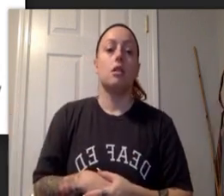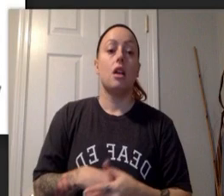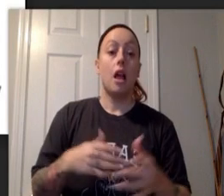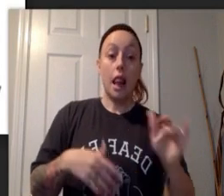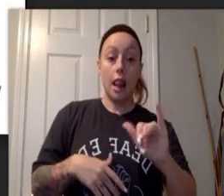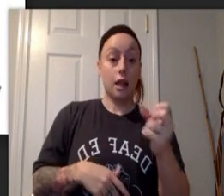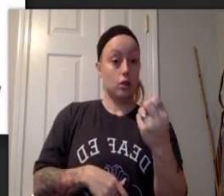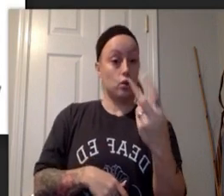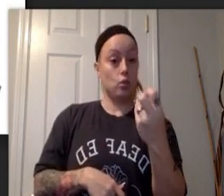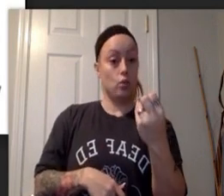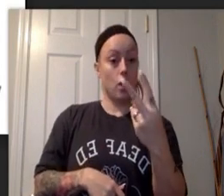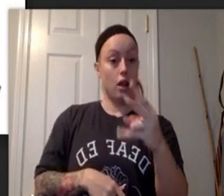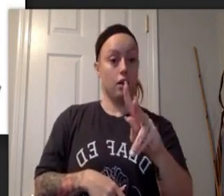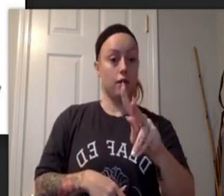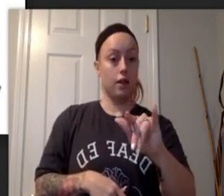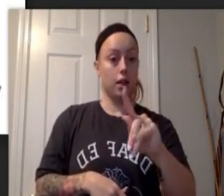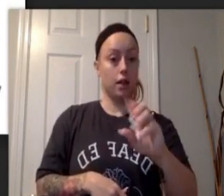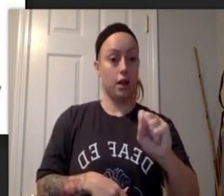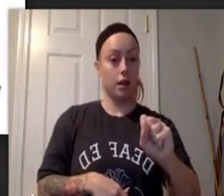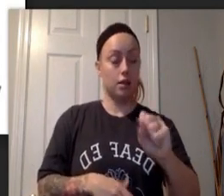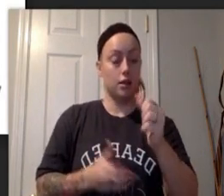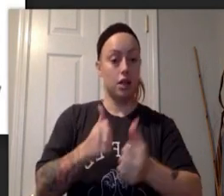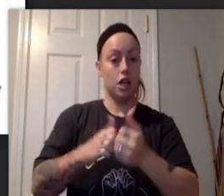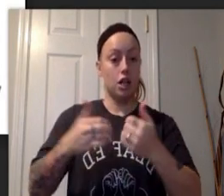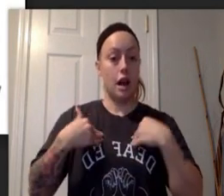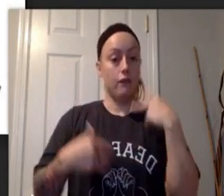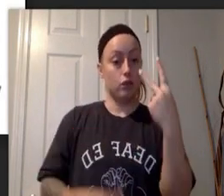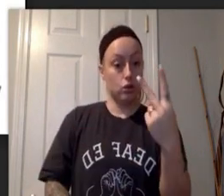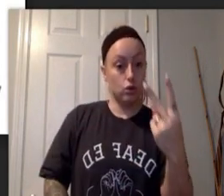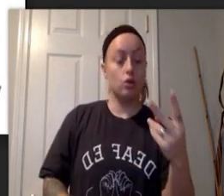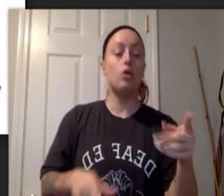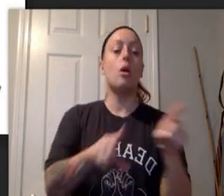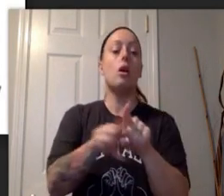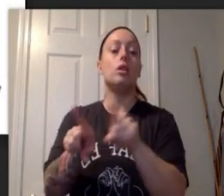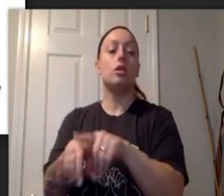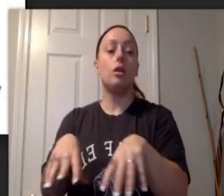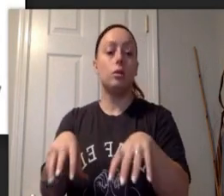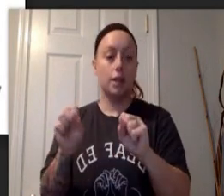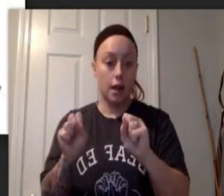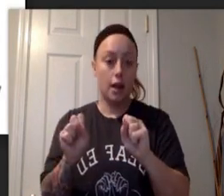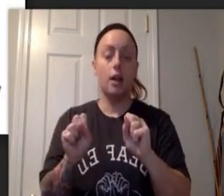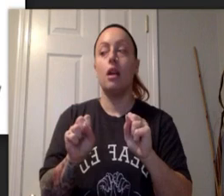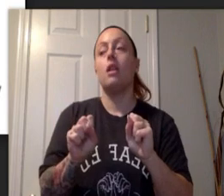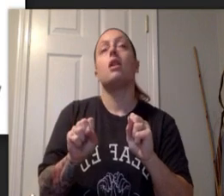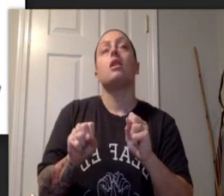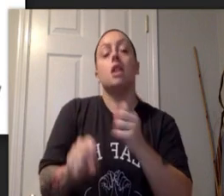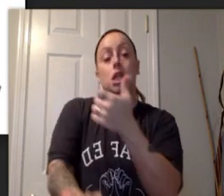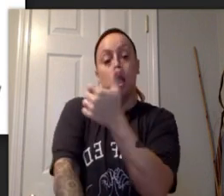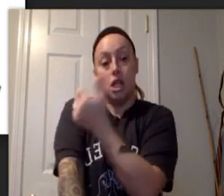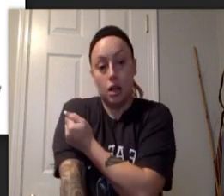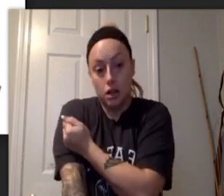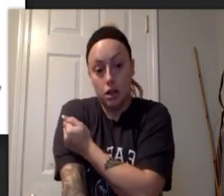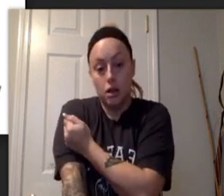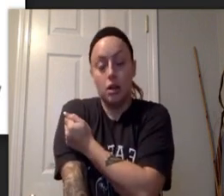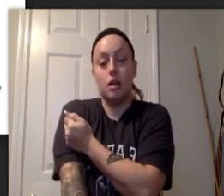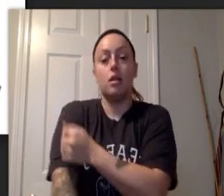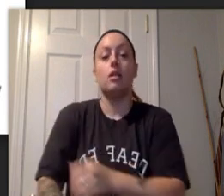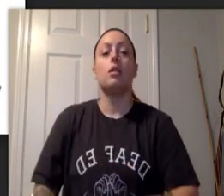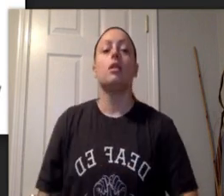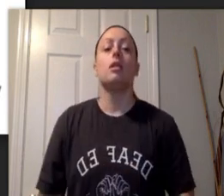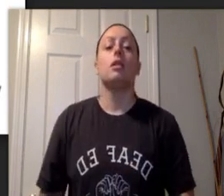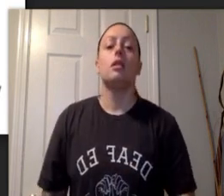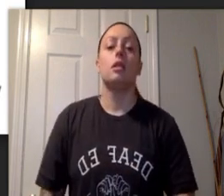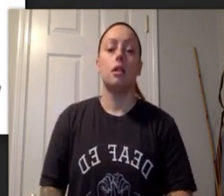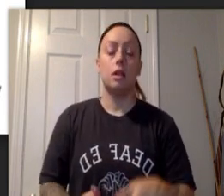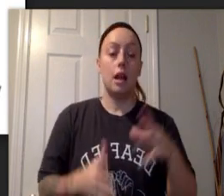You can, which each have two in them. You can also get injectable forms, both in the pre-filled syringe that you have to put together,